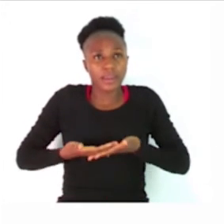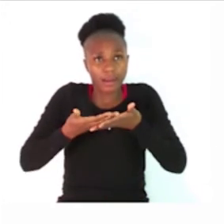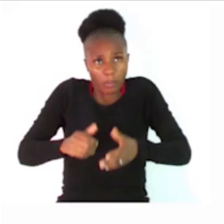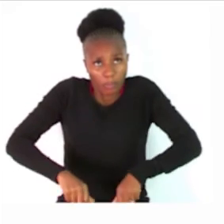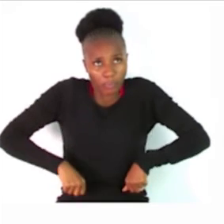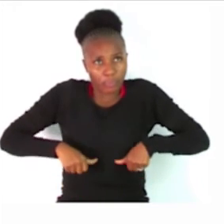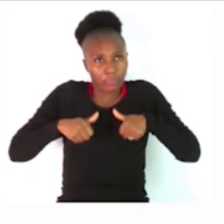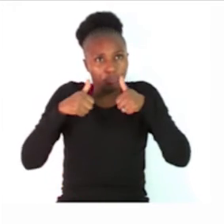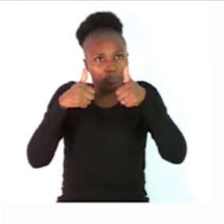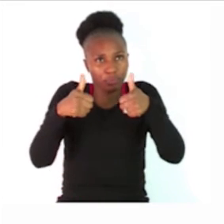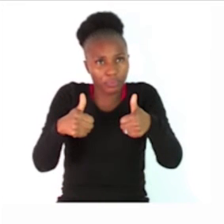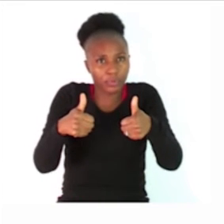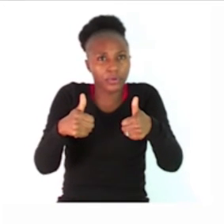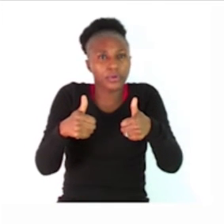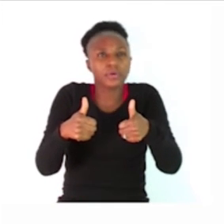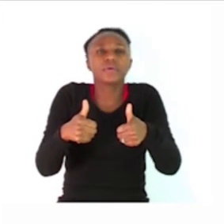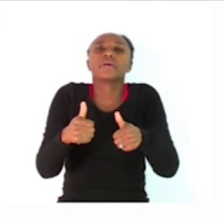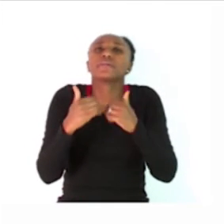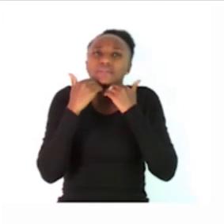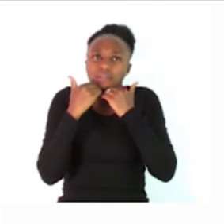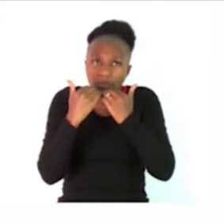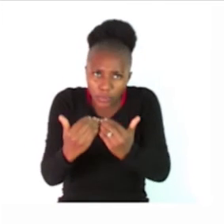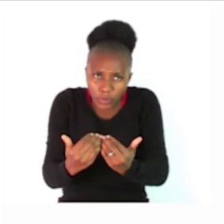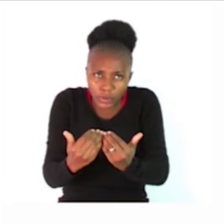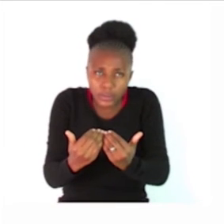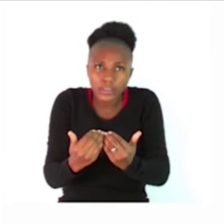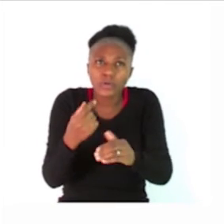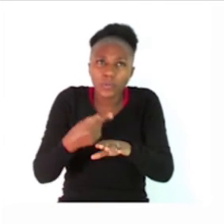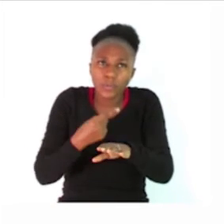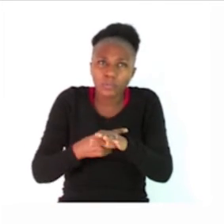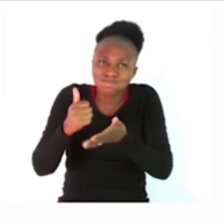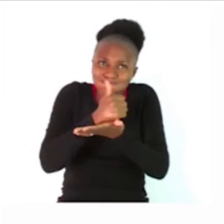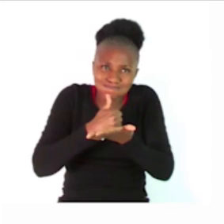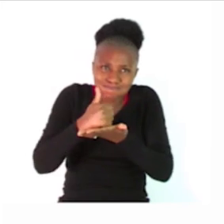You need to have good personal hygiene to help your body stay healthy.